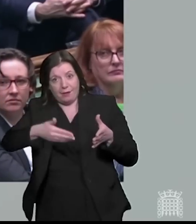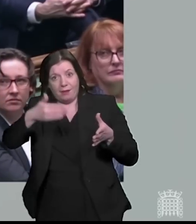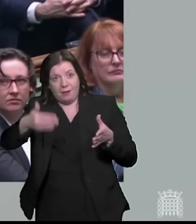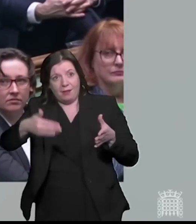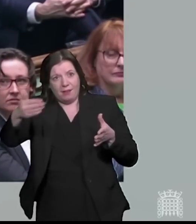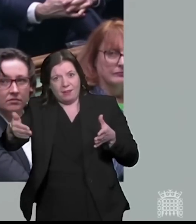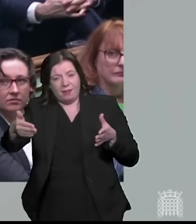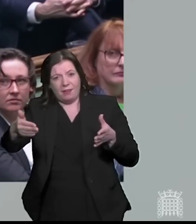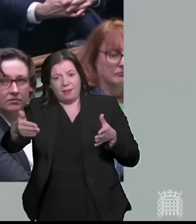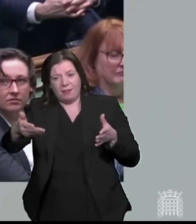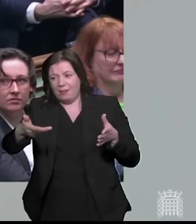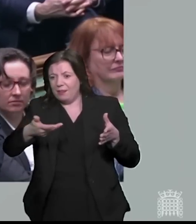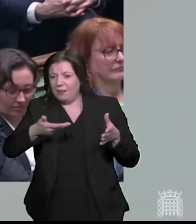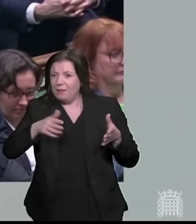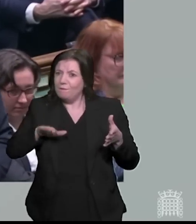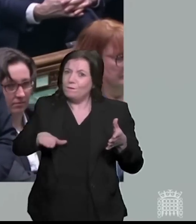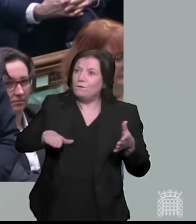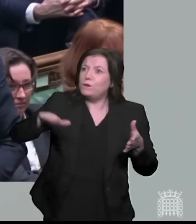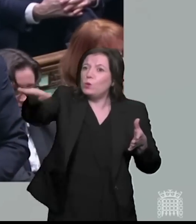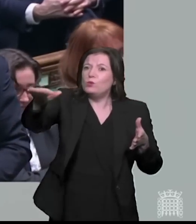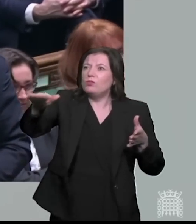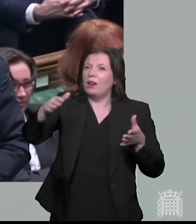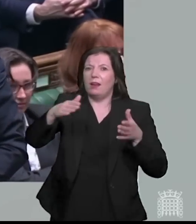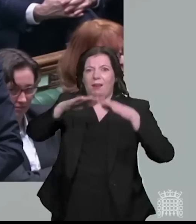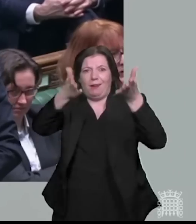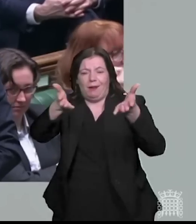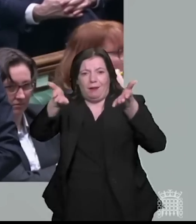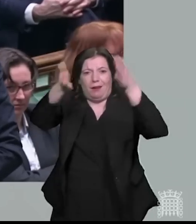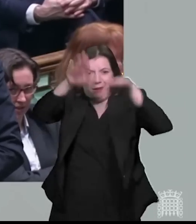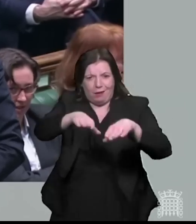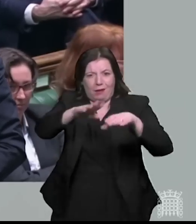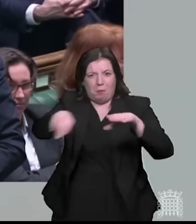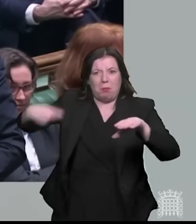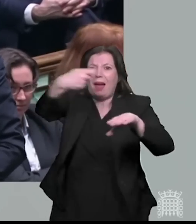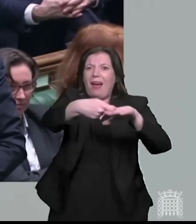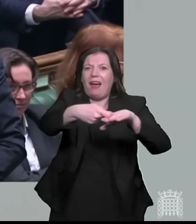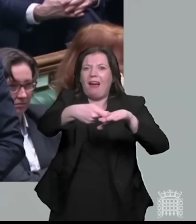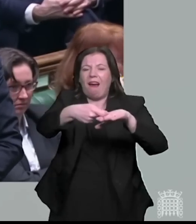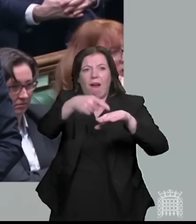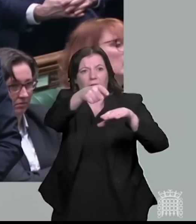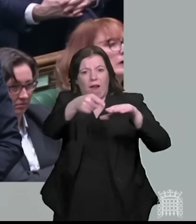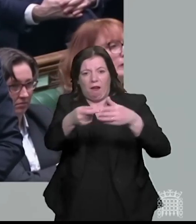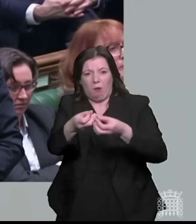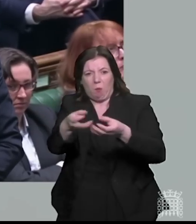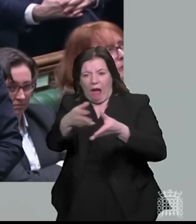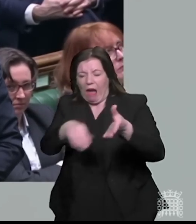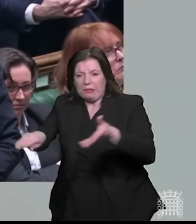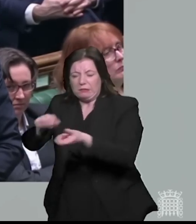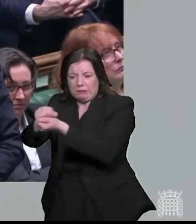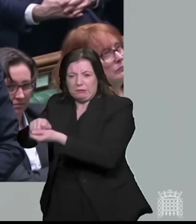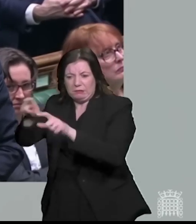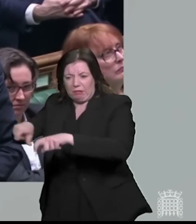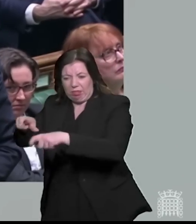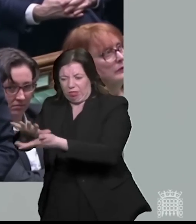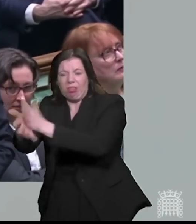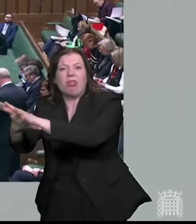forcing the next 50 generations to decommission, store and guard toxic nuclear waste is